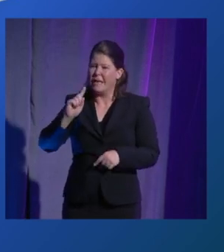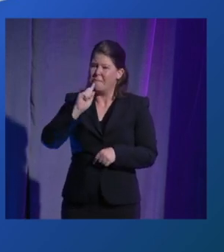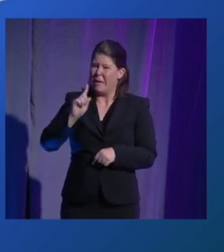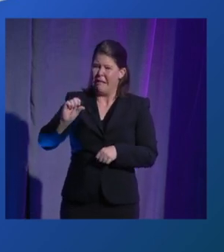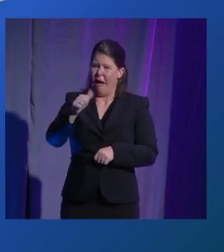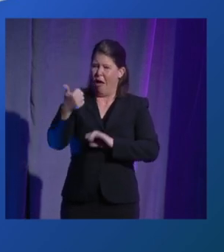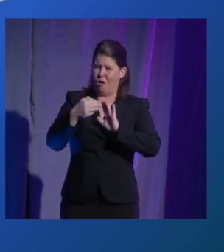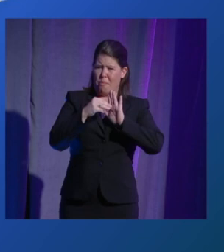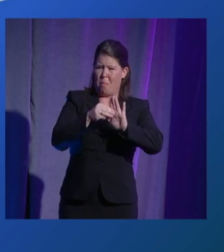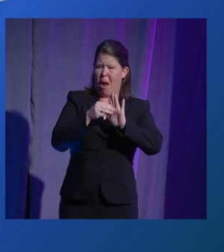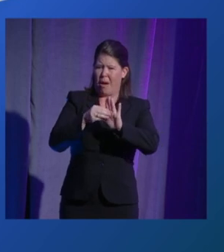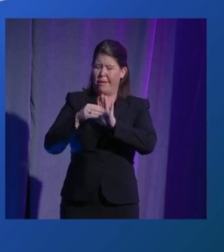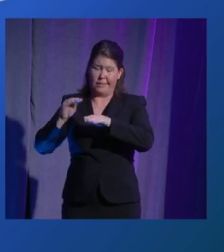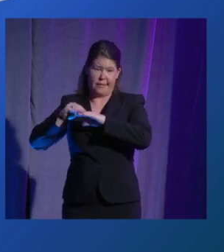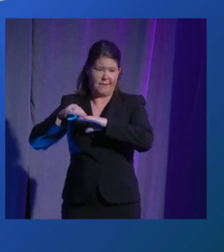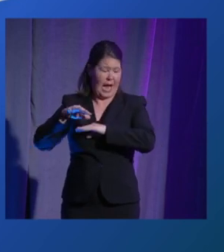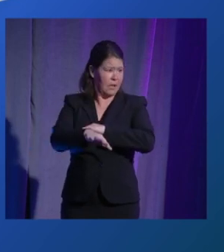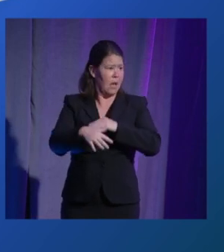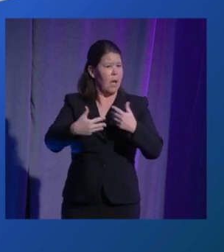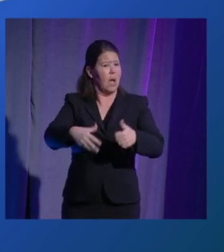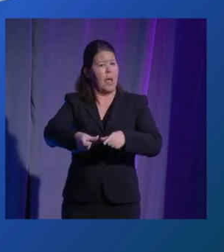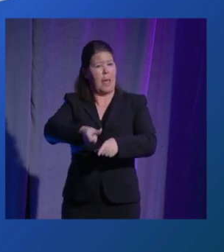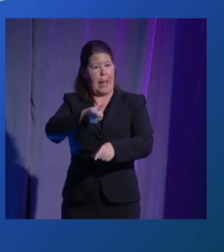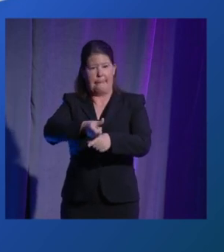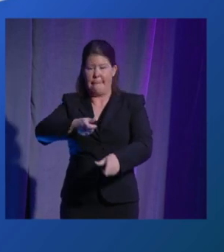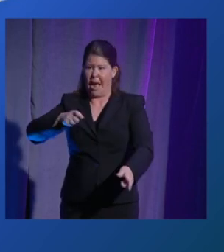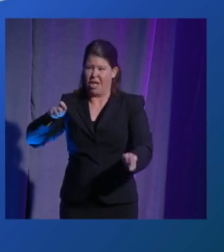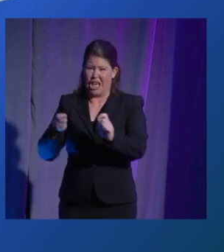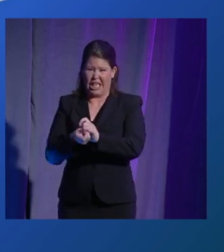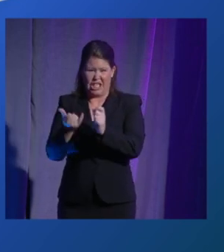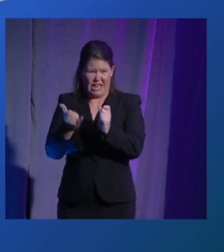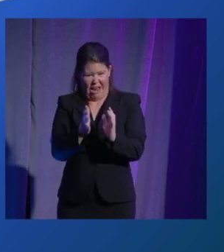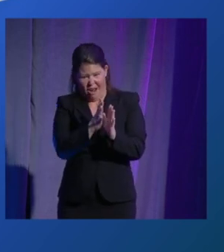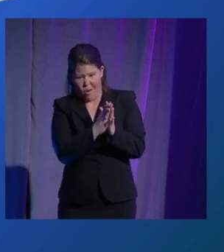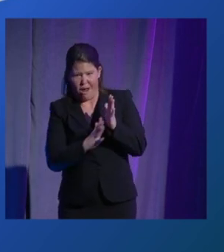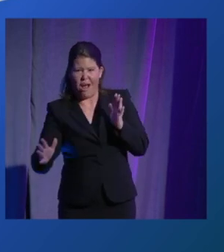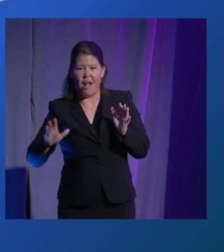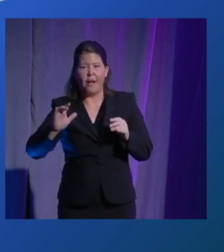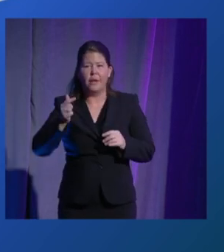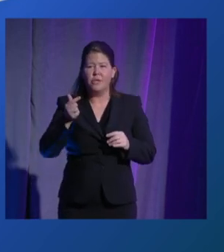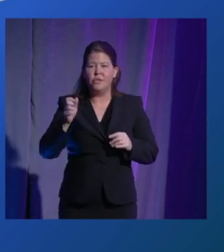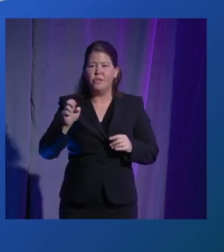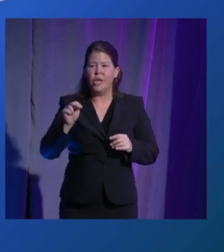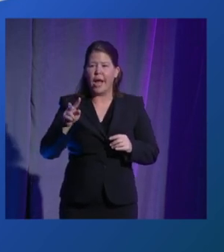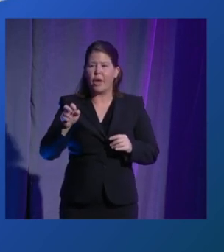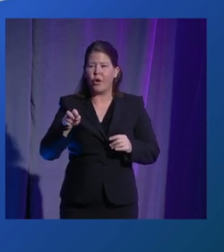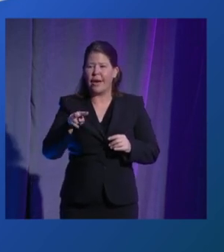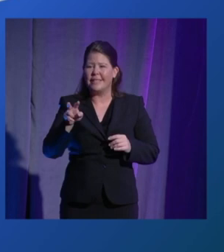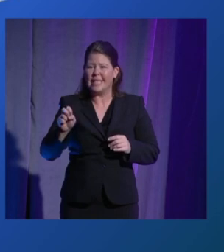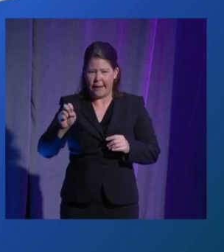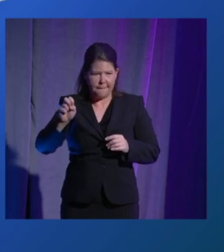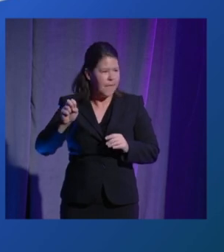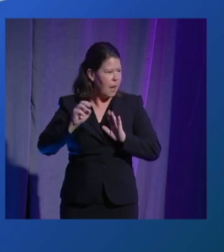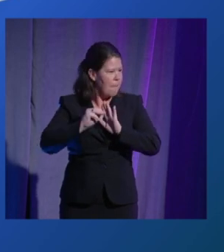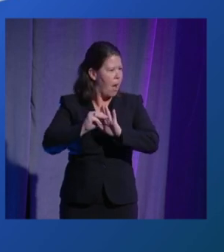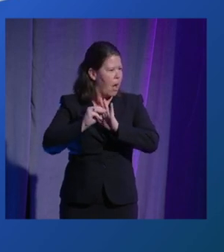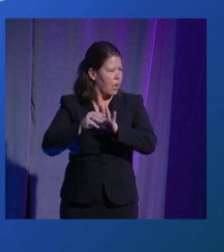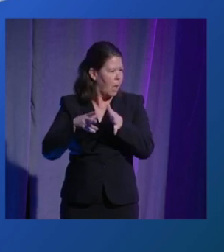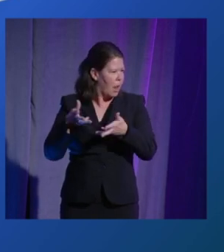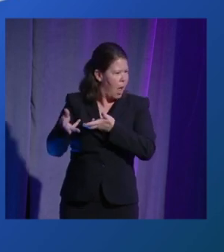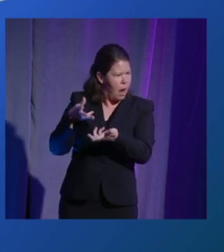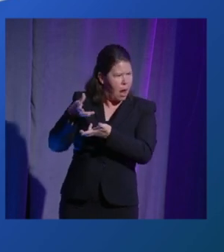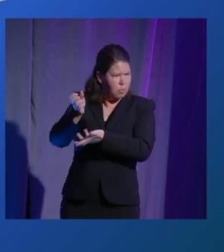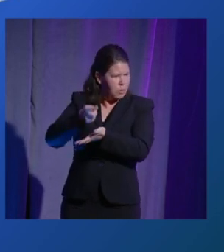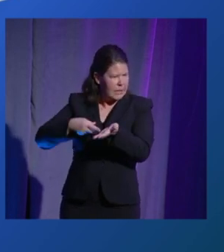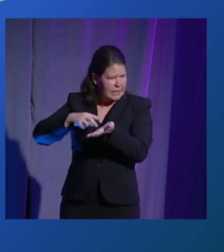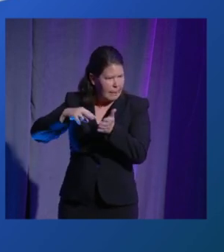impactful I think now going forward thinking about what do these generative models mean for us and how can we use all of this to help sort